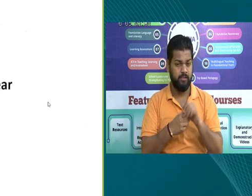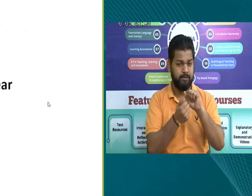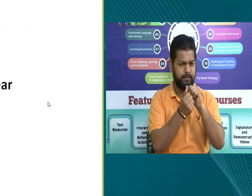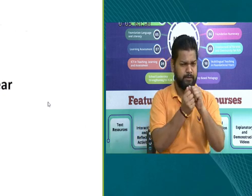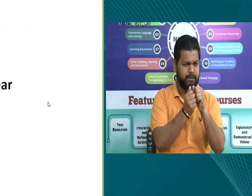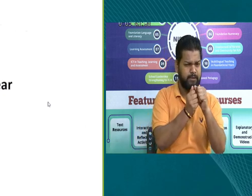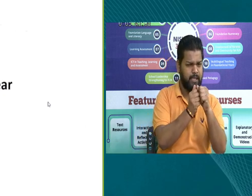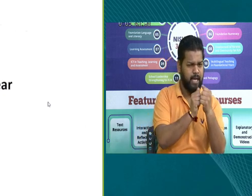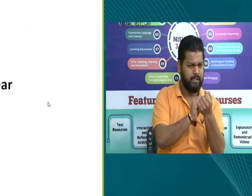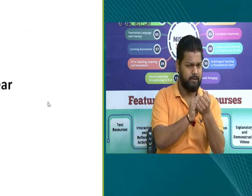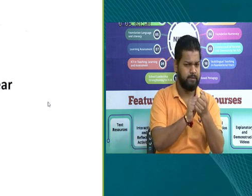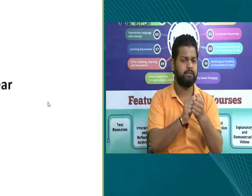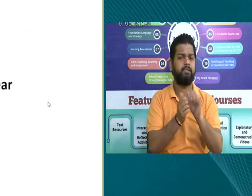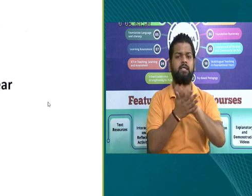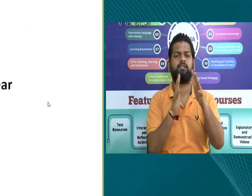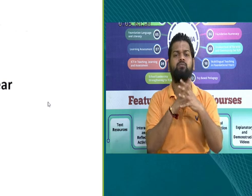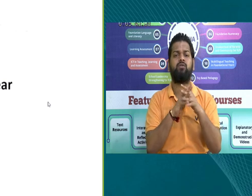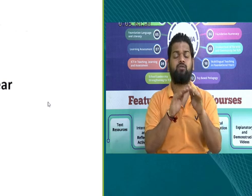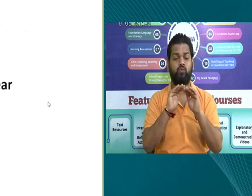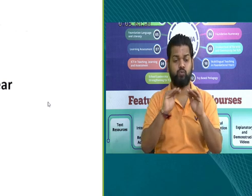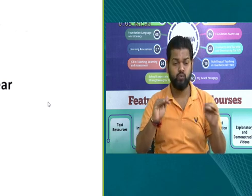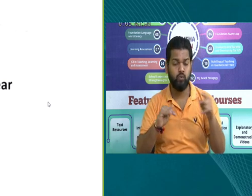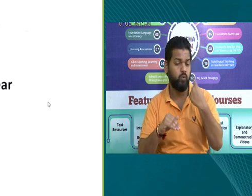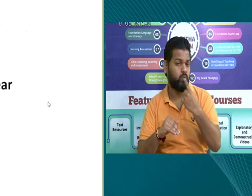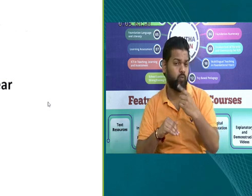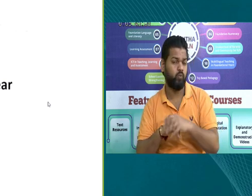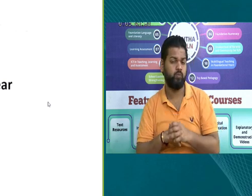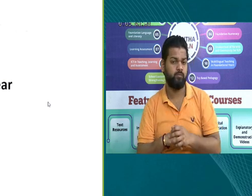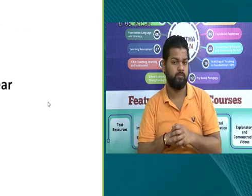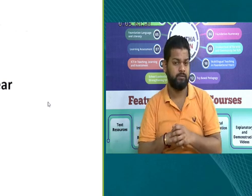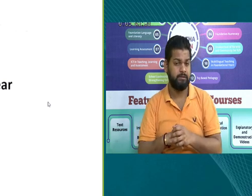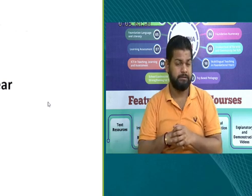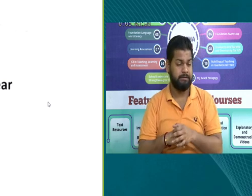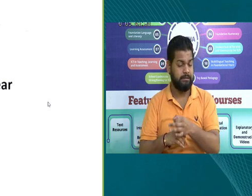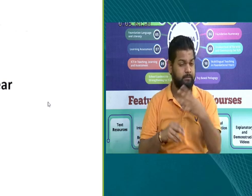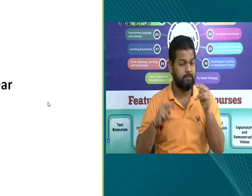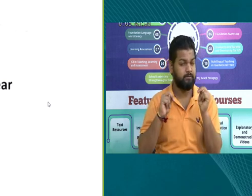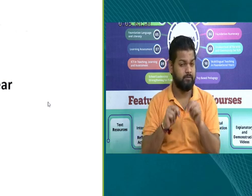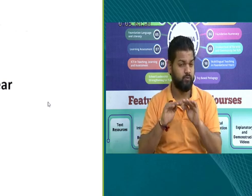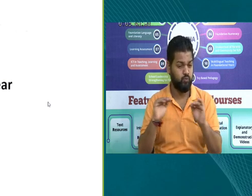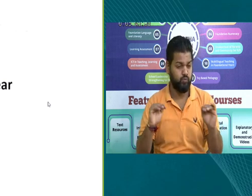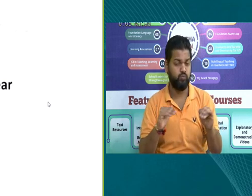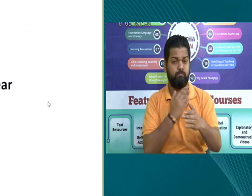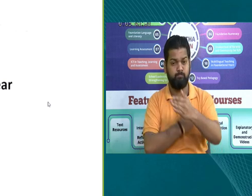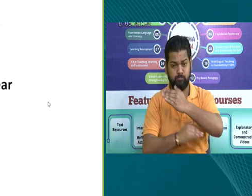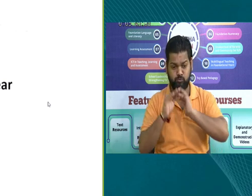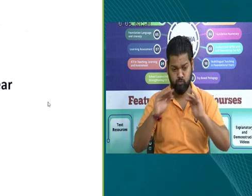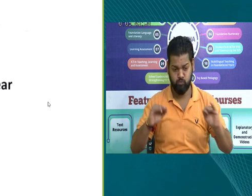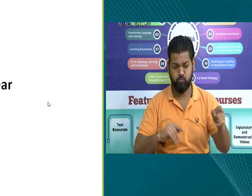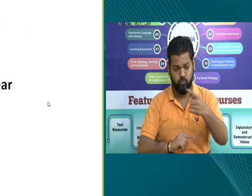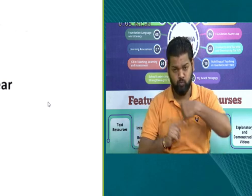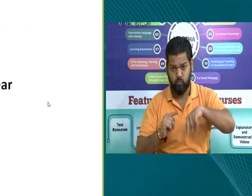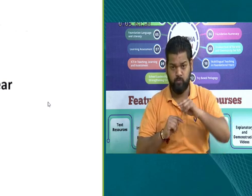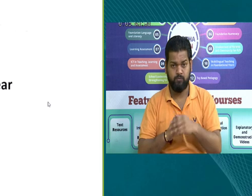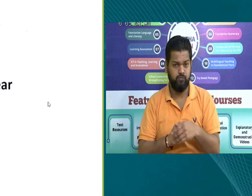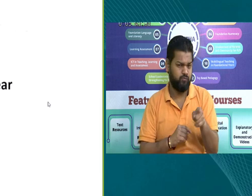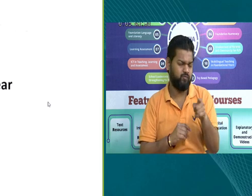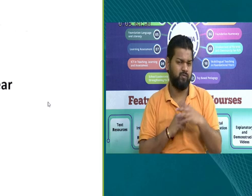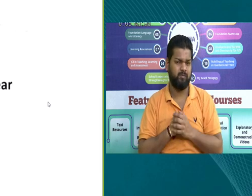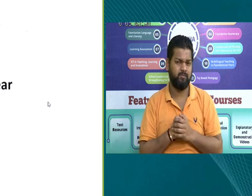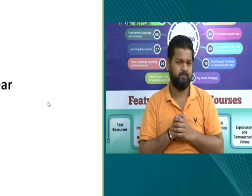homework. This is a homework for children of special needs children. In this, we have not